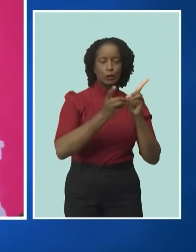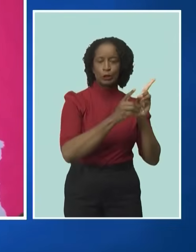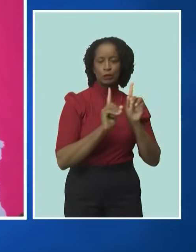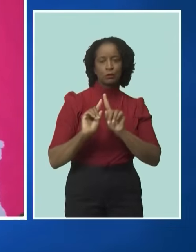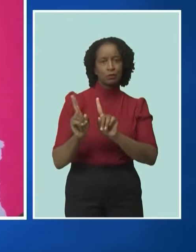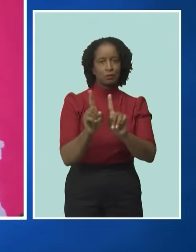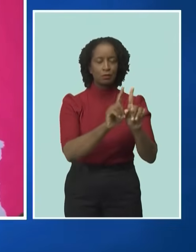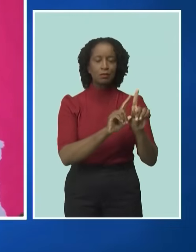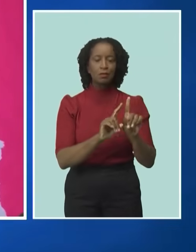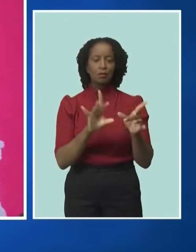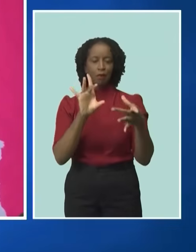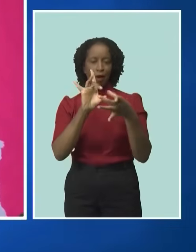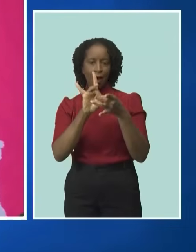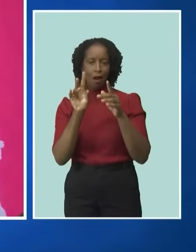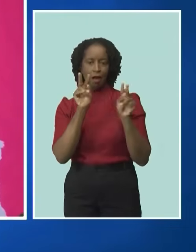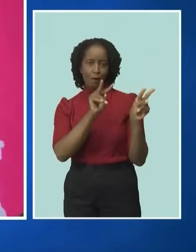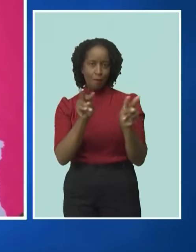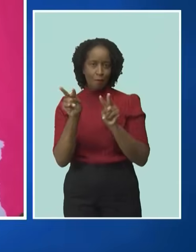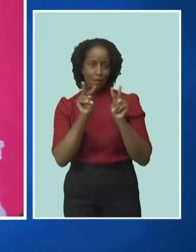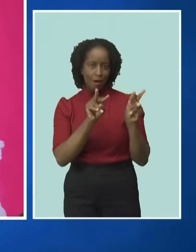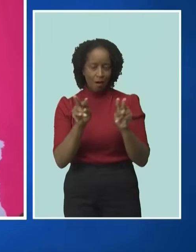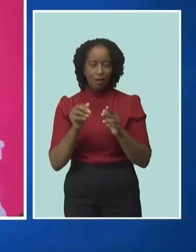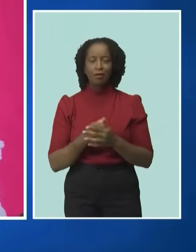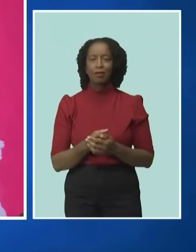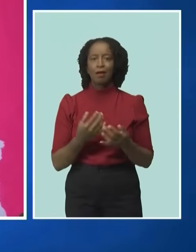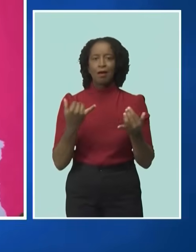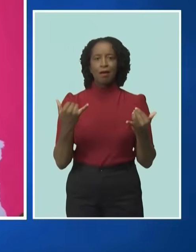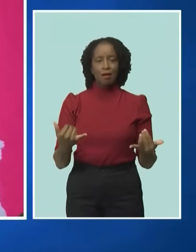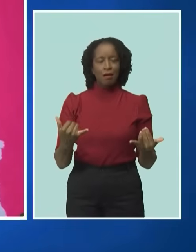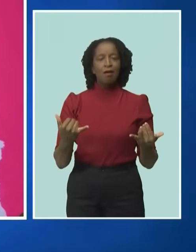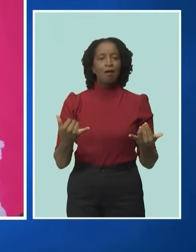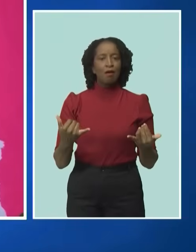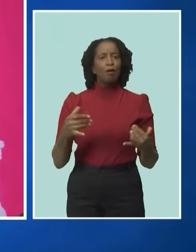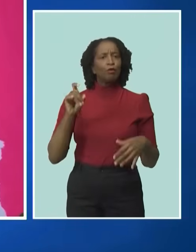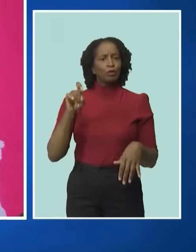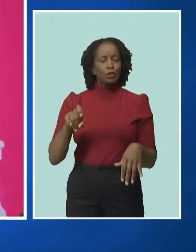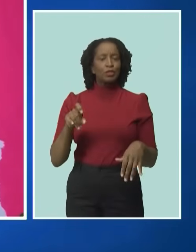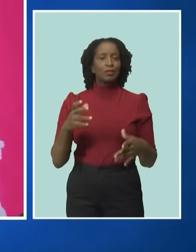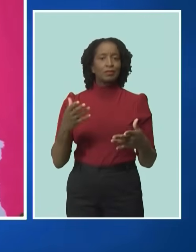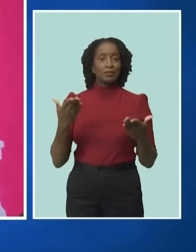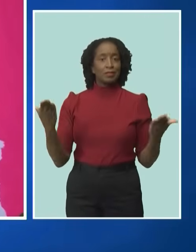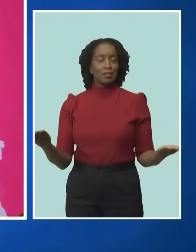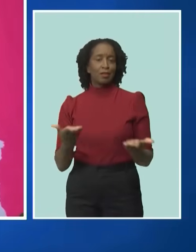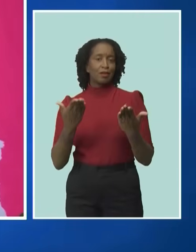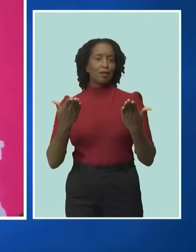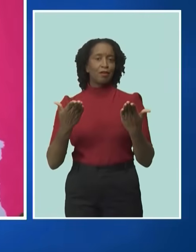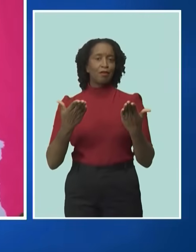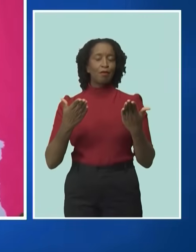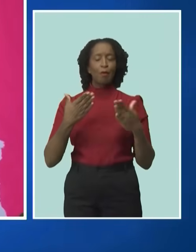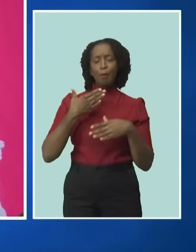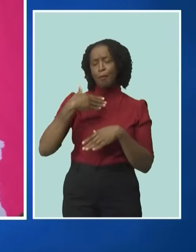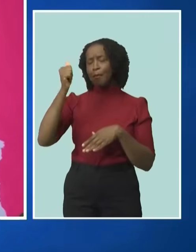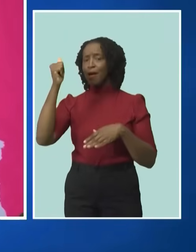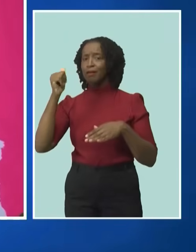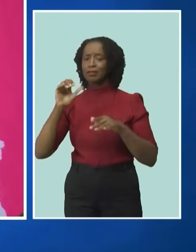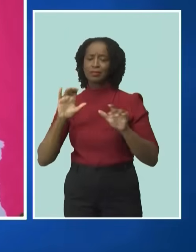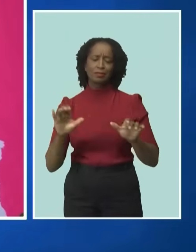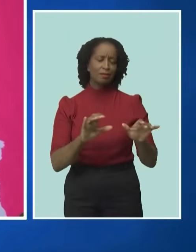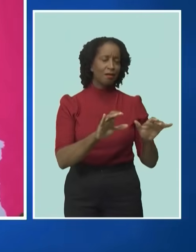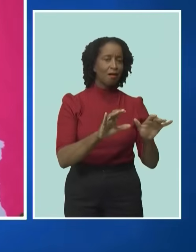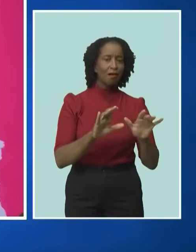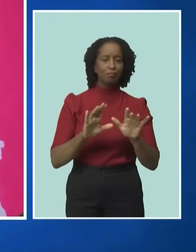moment as a region. This is our moment as a country to show off the very best of who we are in the